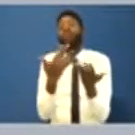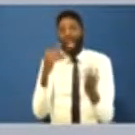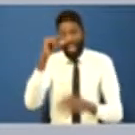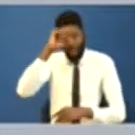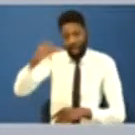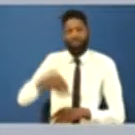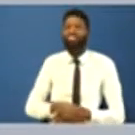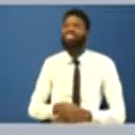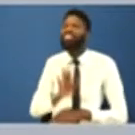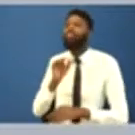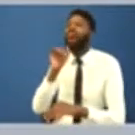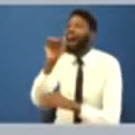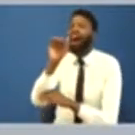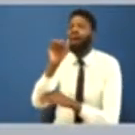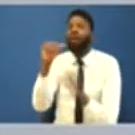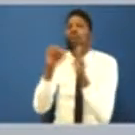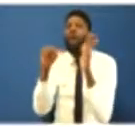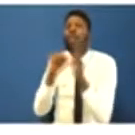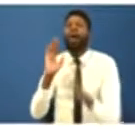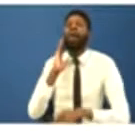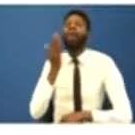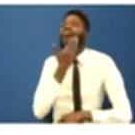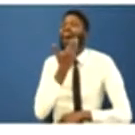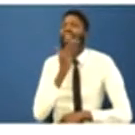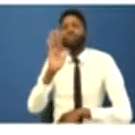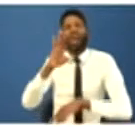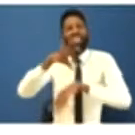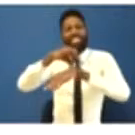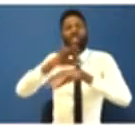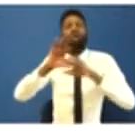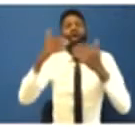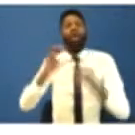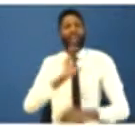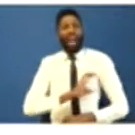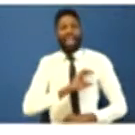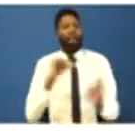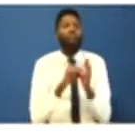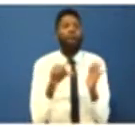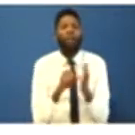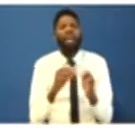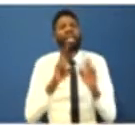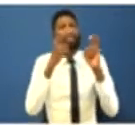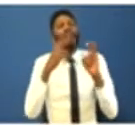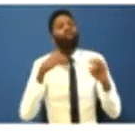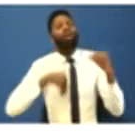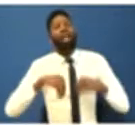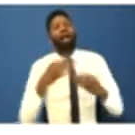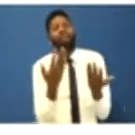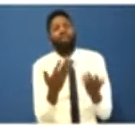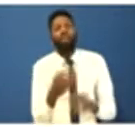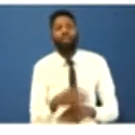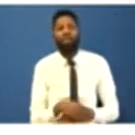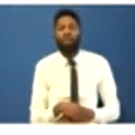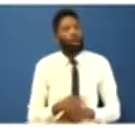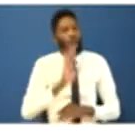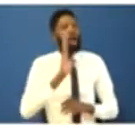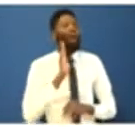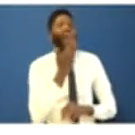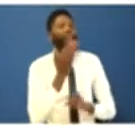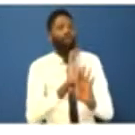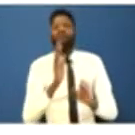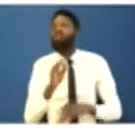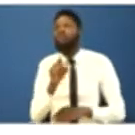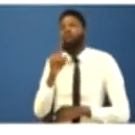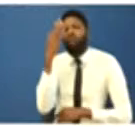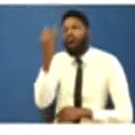is it about the color of your skin or about your character no this is about the color so why talk about race